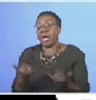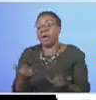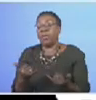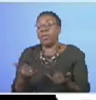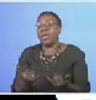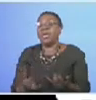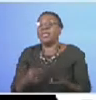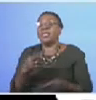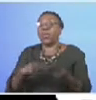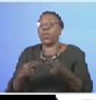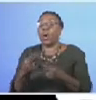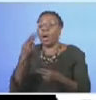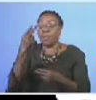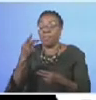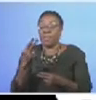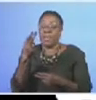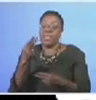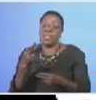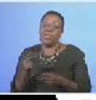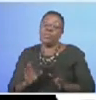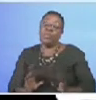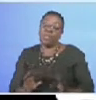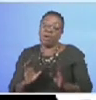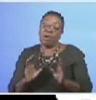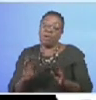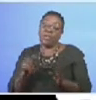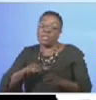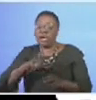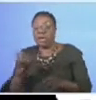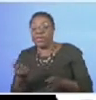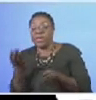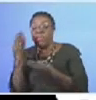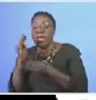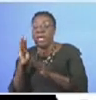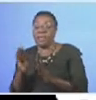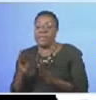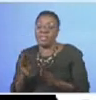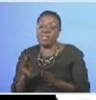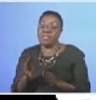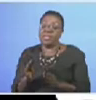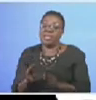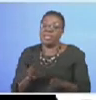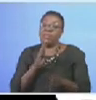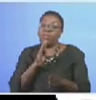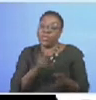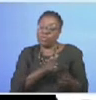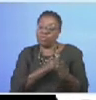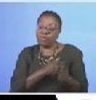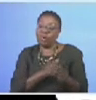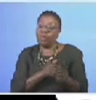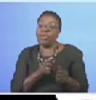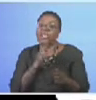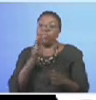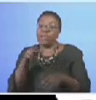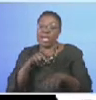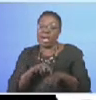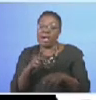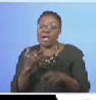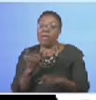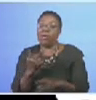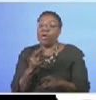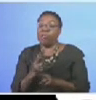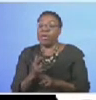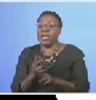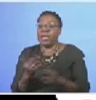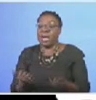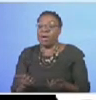So I just want to encourage my fellow citizens and everybody, my brothers and sisters. You know, it's really, really hard at this time, but I believe that